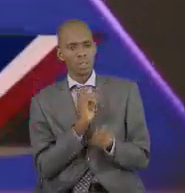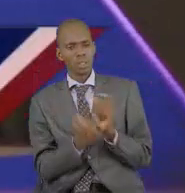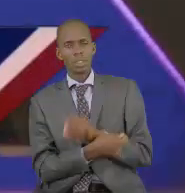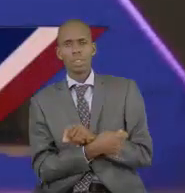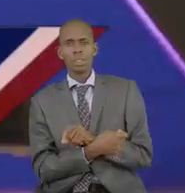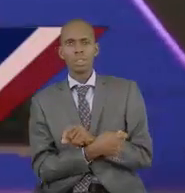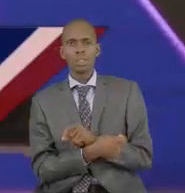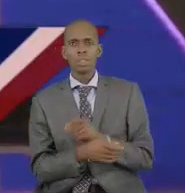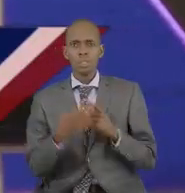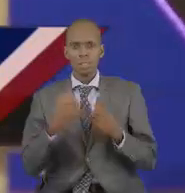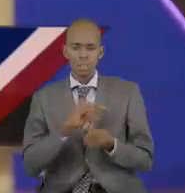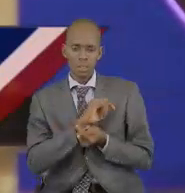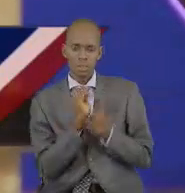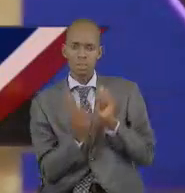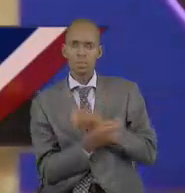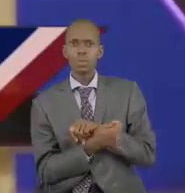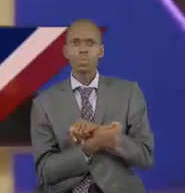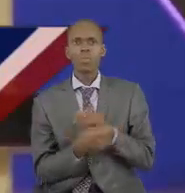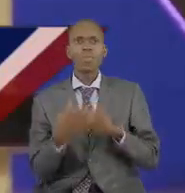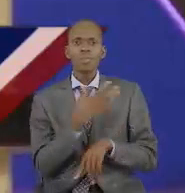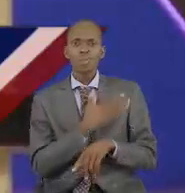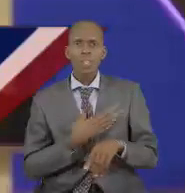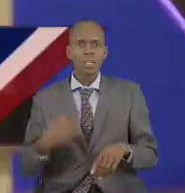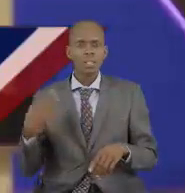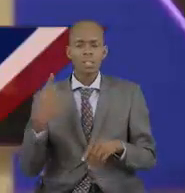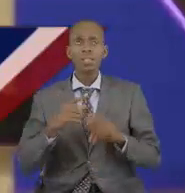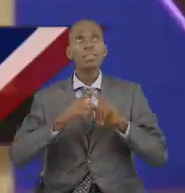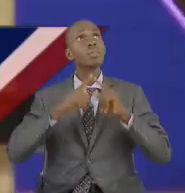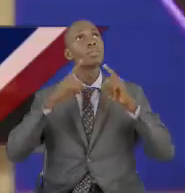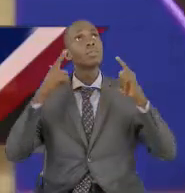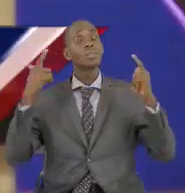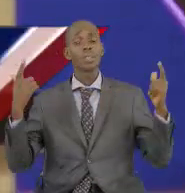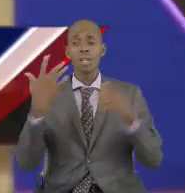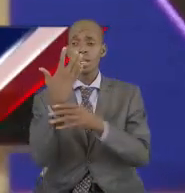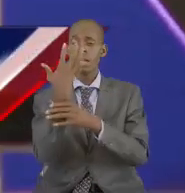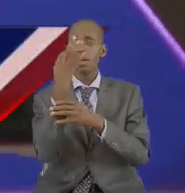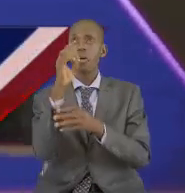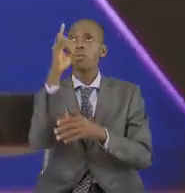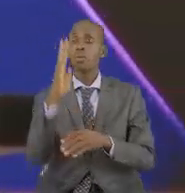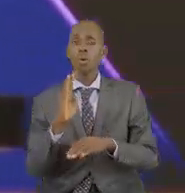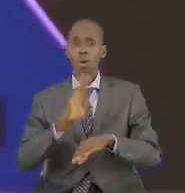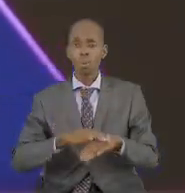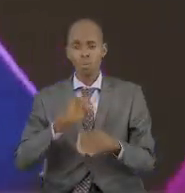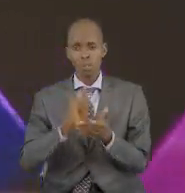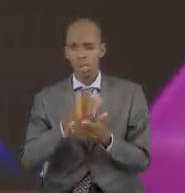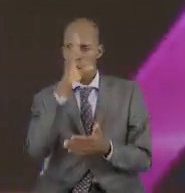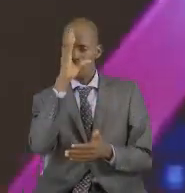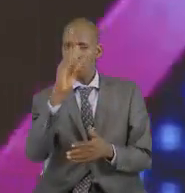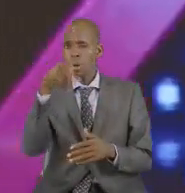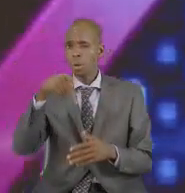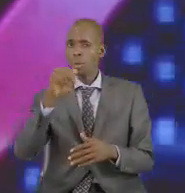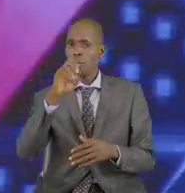change, the transformation, and the supernatural hand of God upon his life, and they